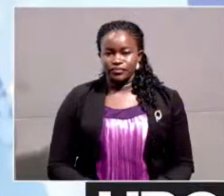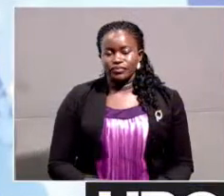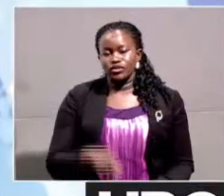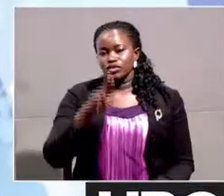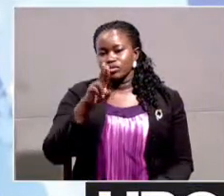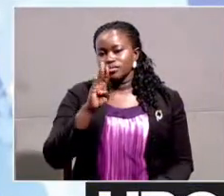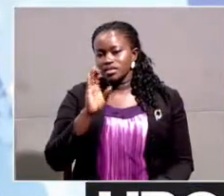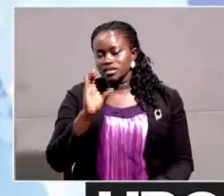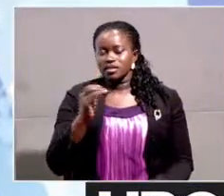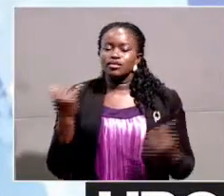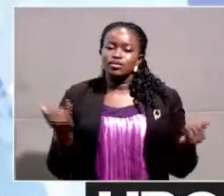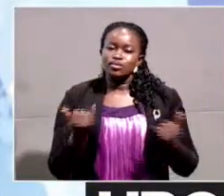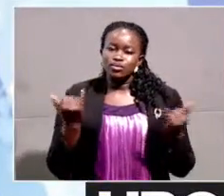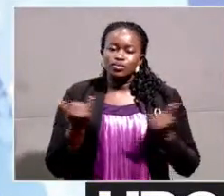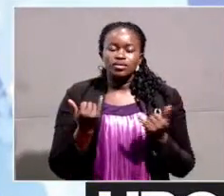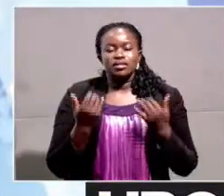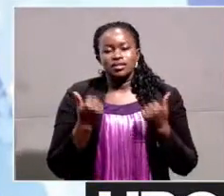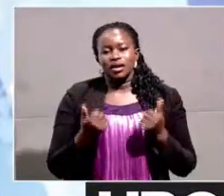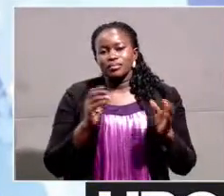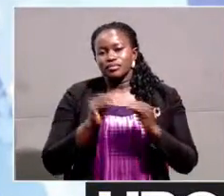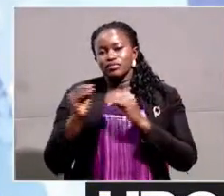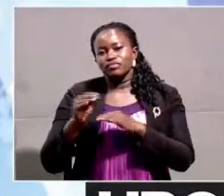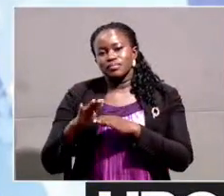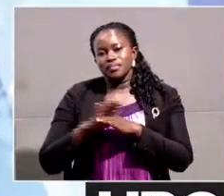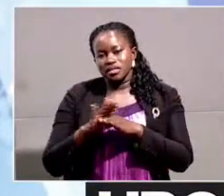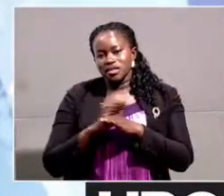UBC News Tonight, we now talk business.